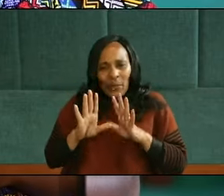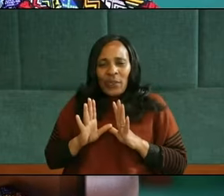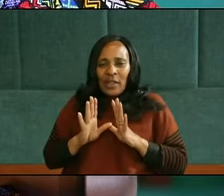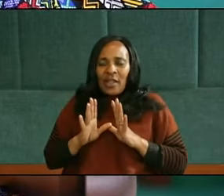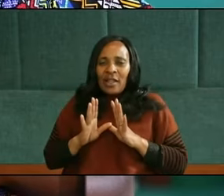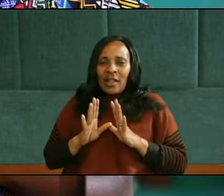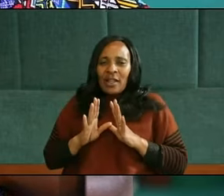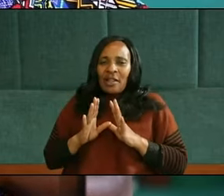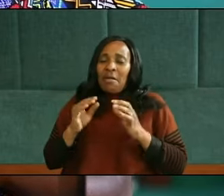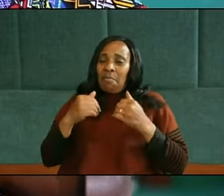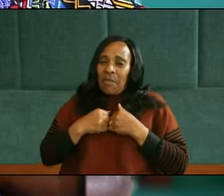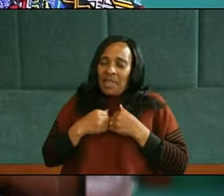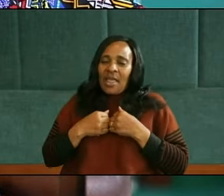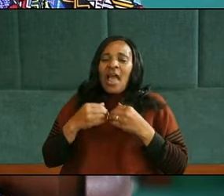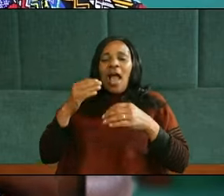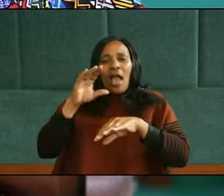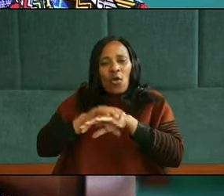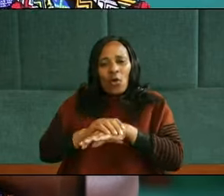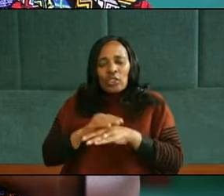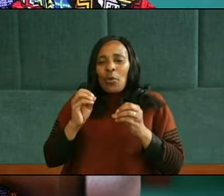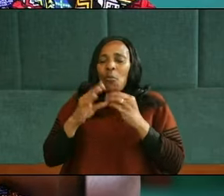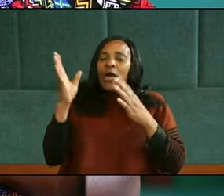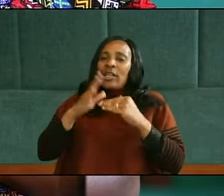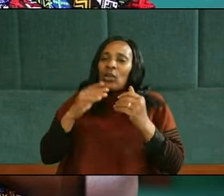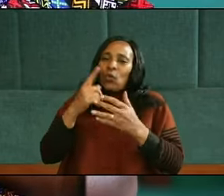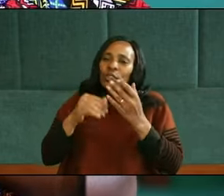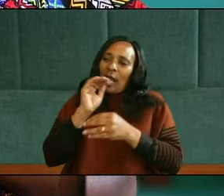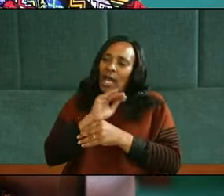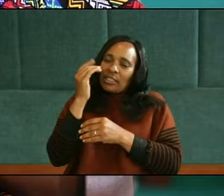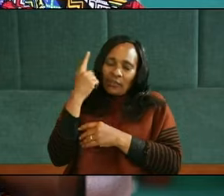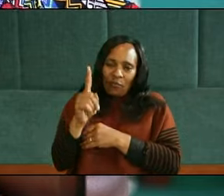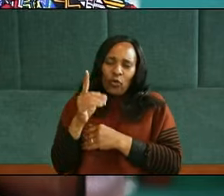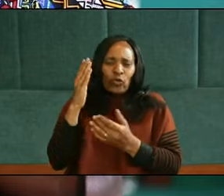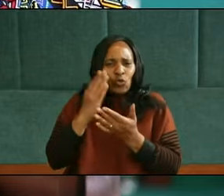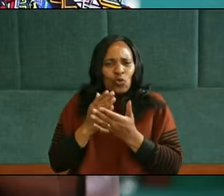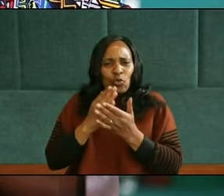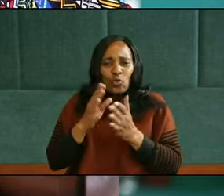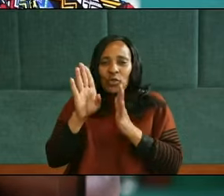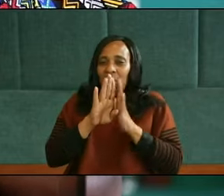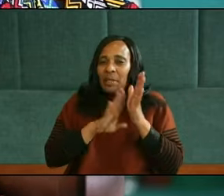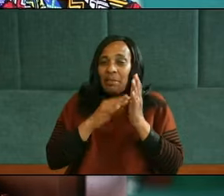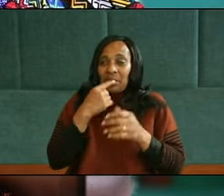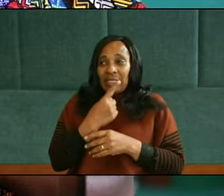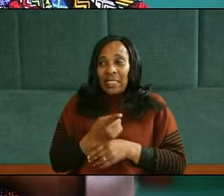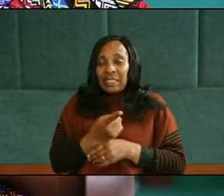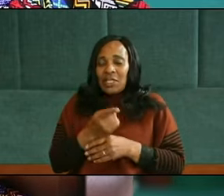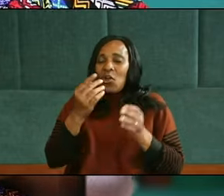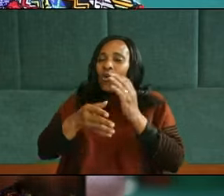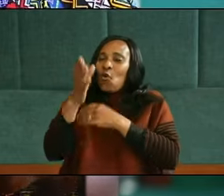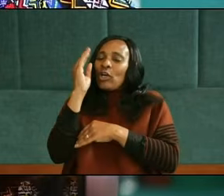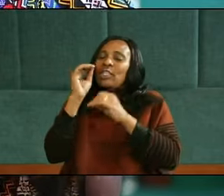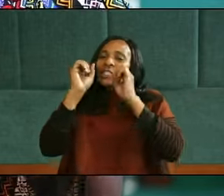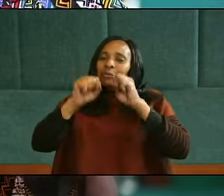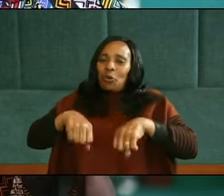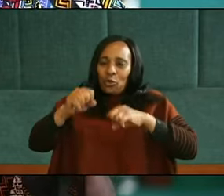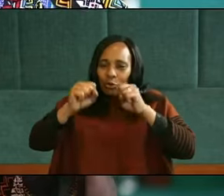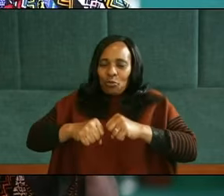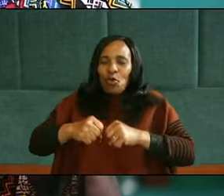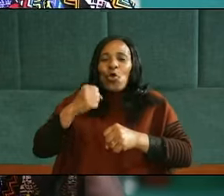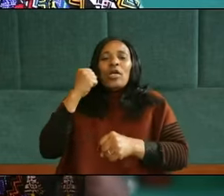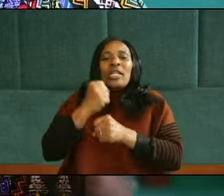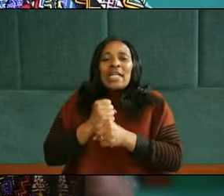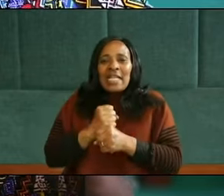said. I got more than I even asked for. Indeed, the Bible says, God is able to do